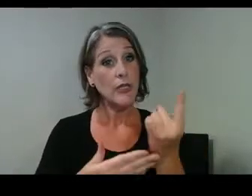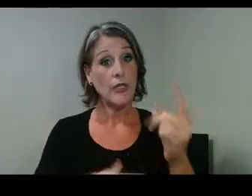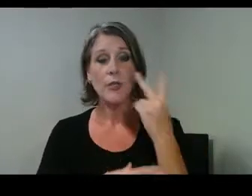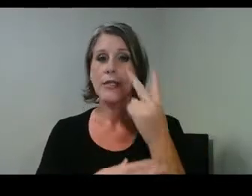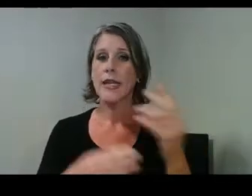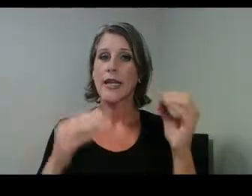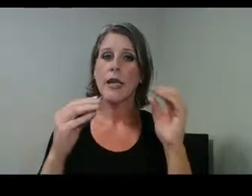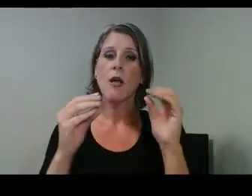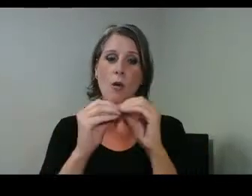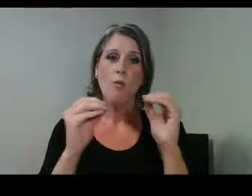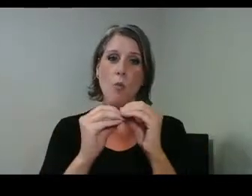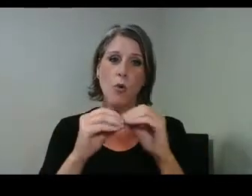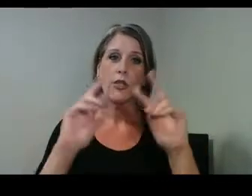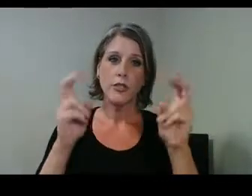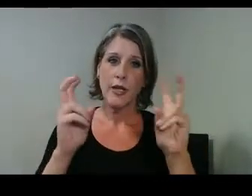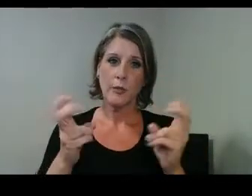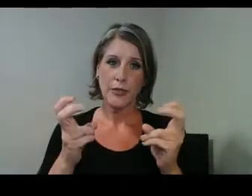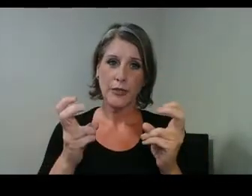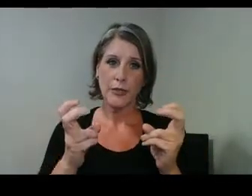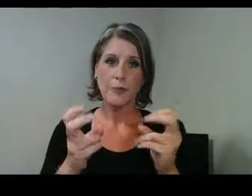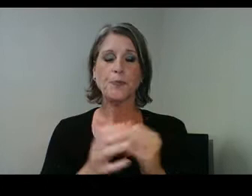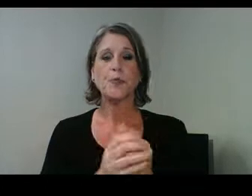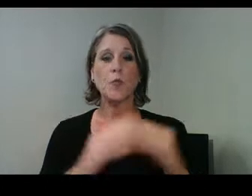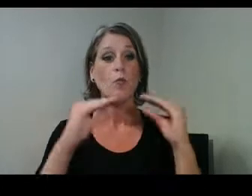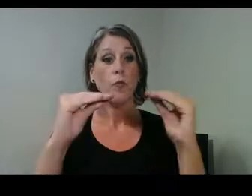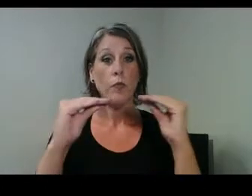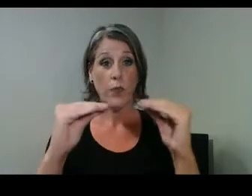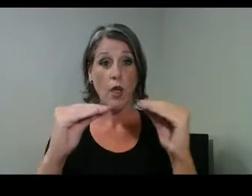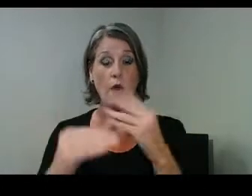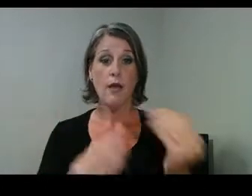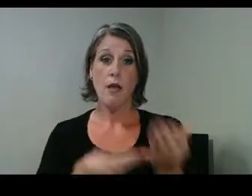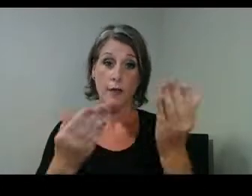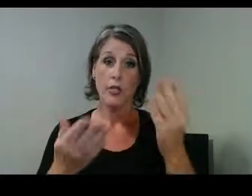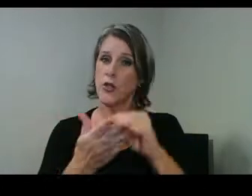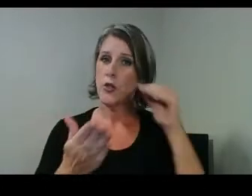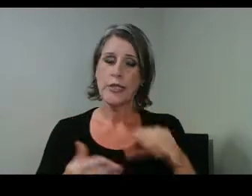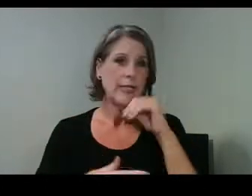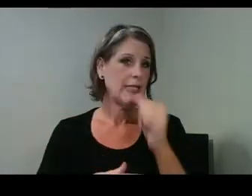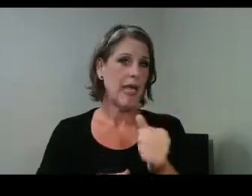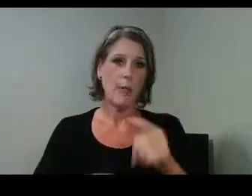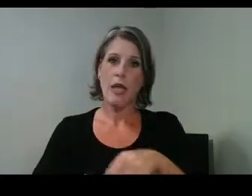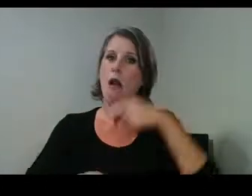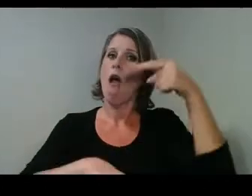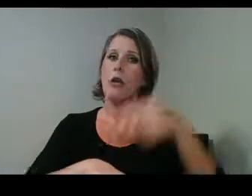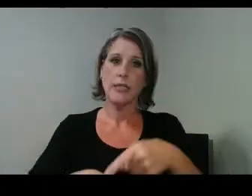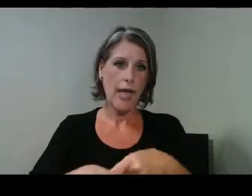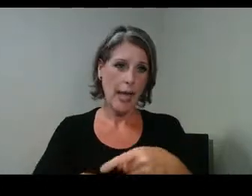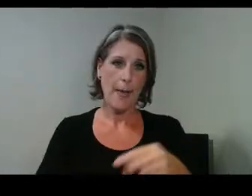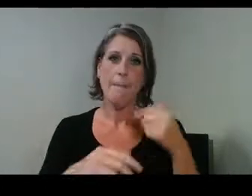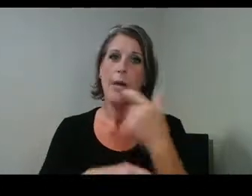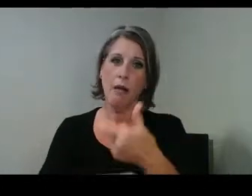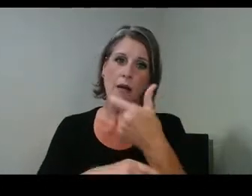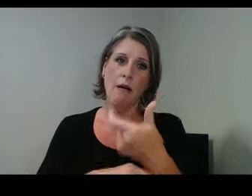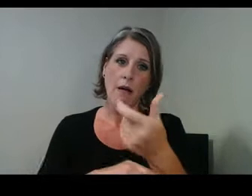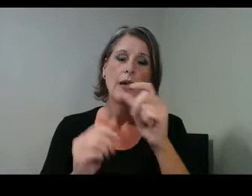more content being taught and delivered, and students will not be online together for as long as a period of time and having more time to